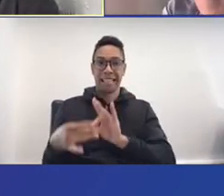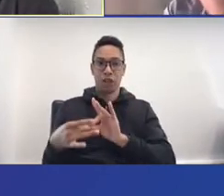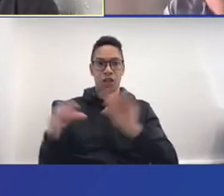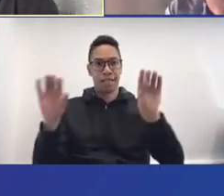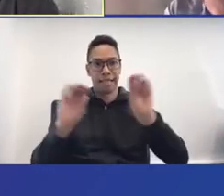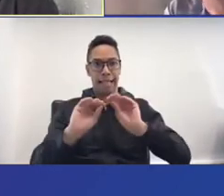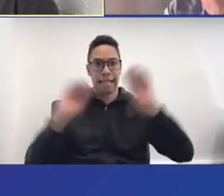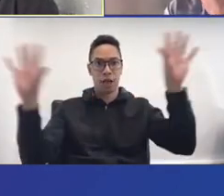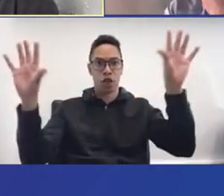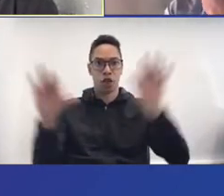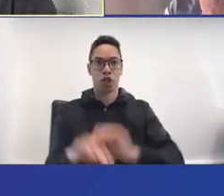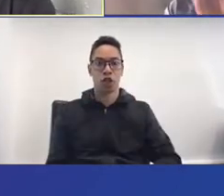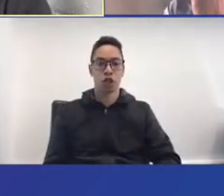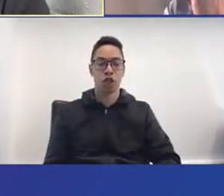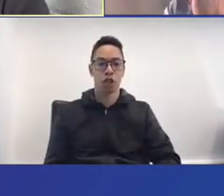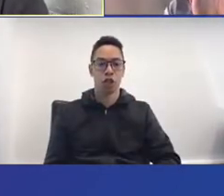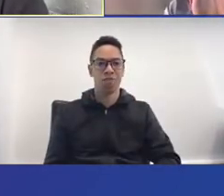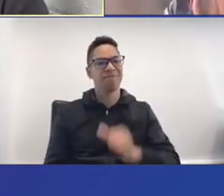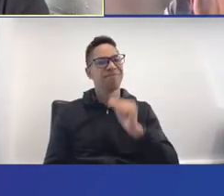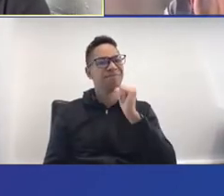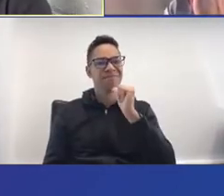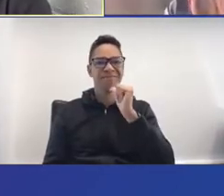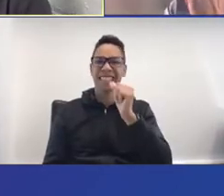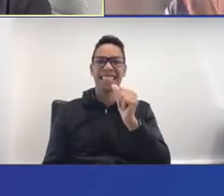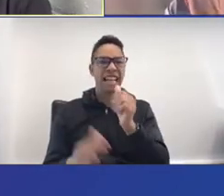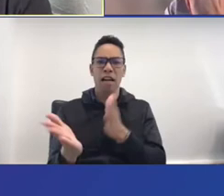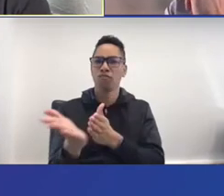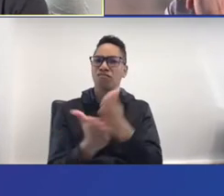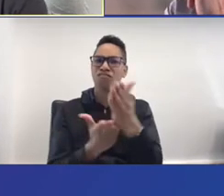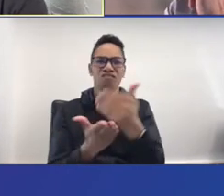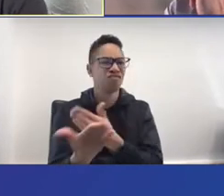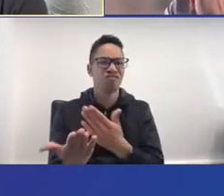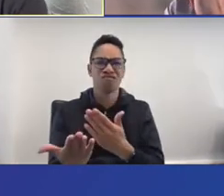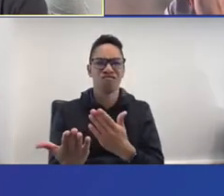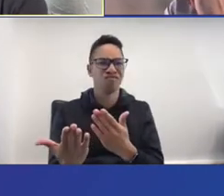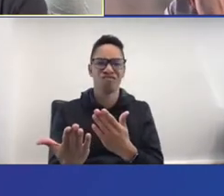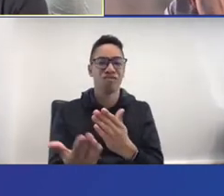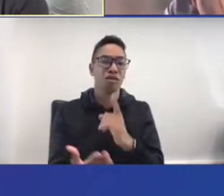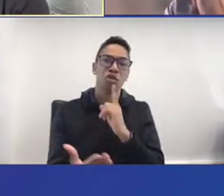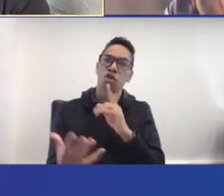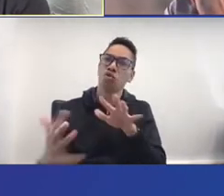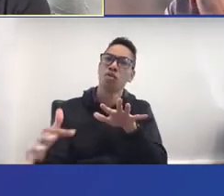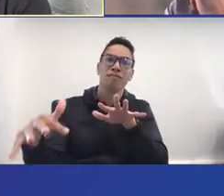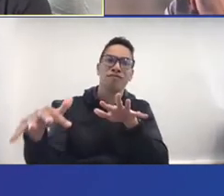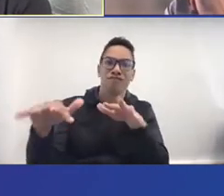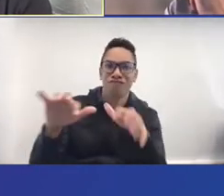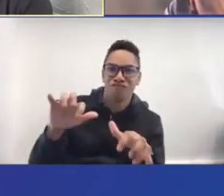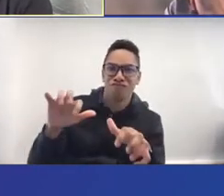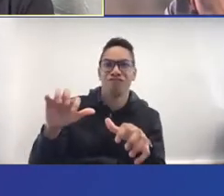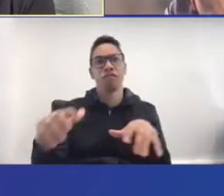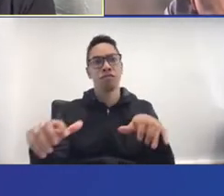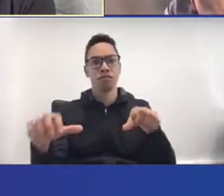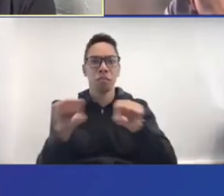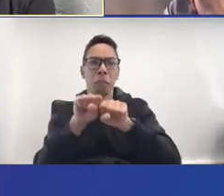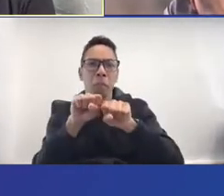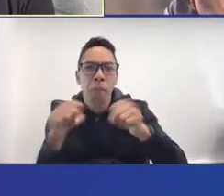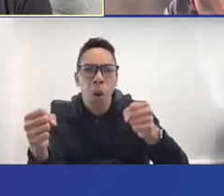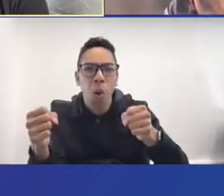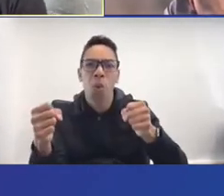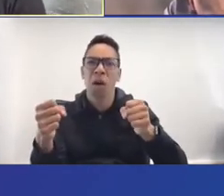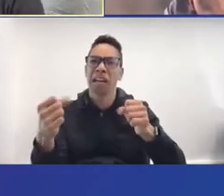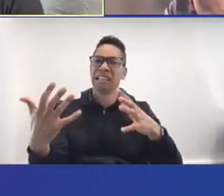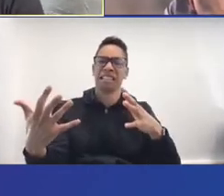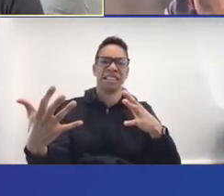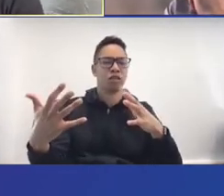clear. It's not linear. It's so fragmented. It's so broken. And it's